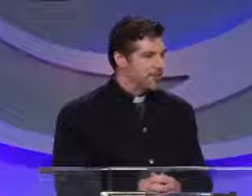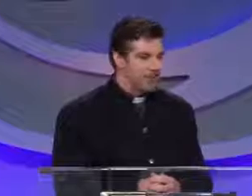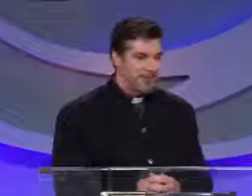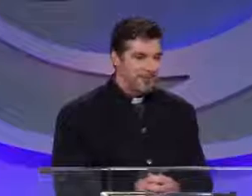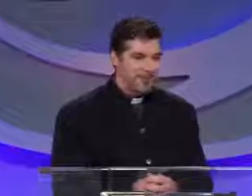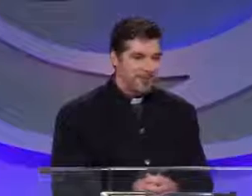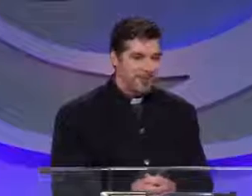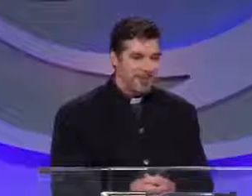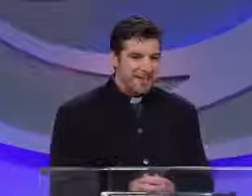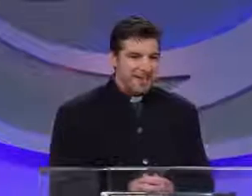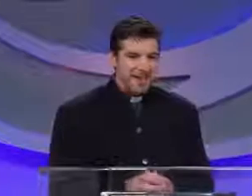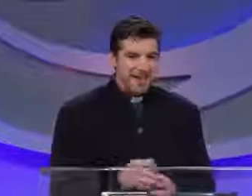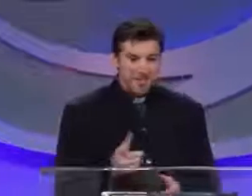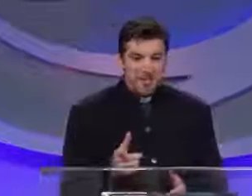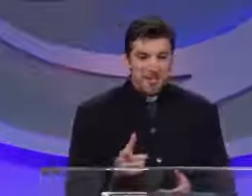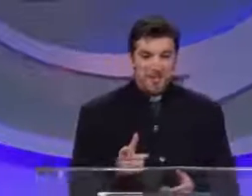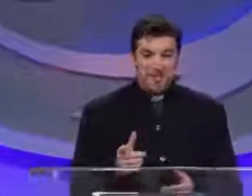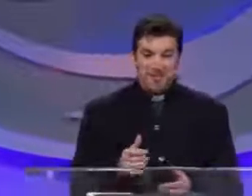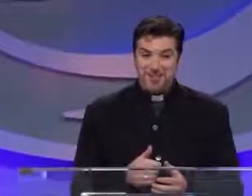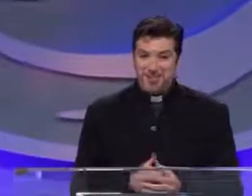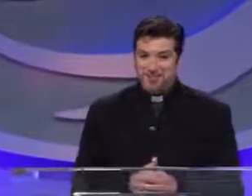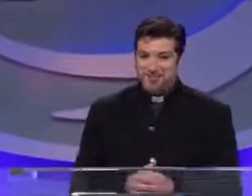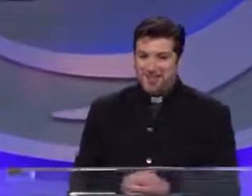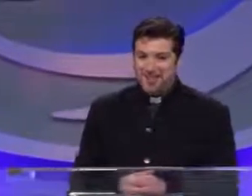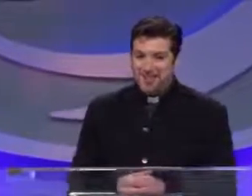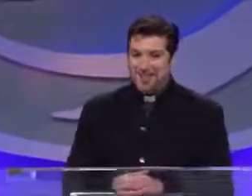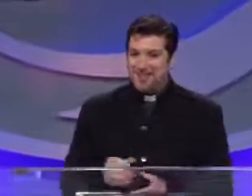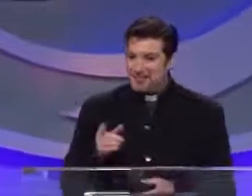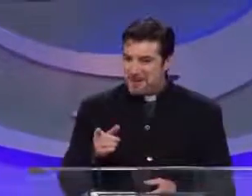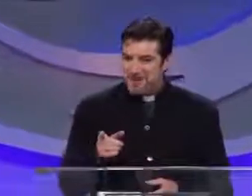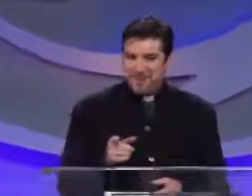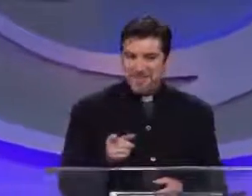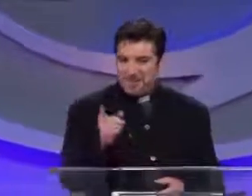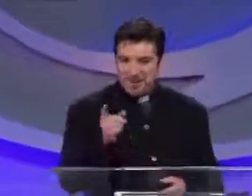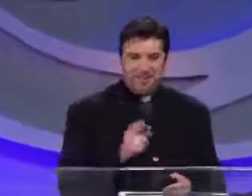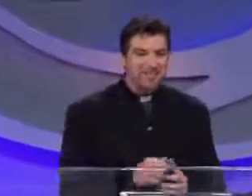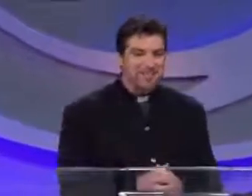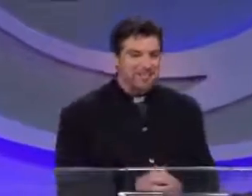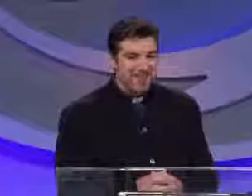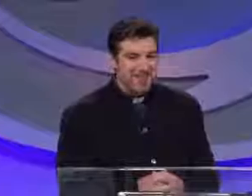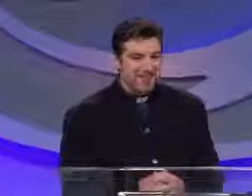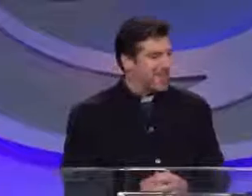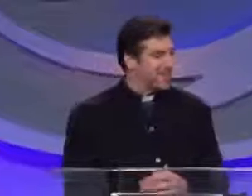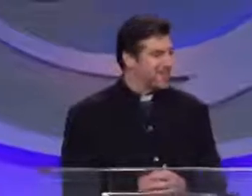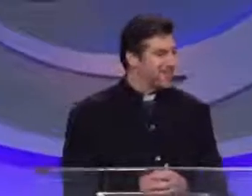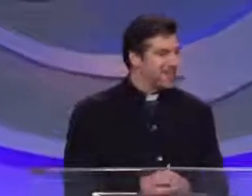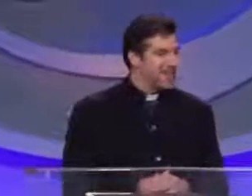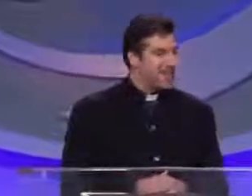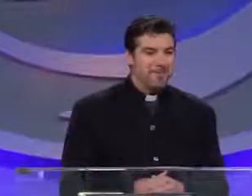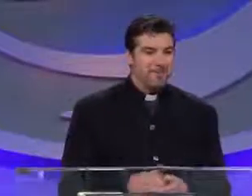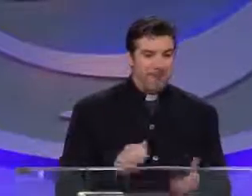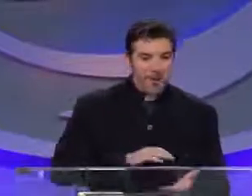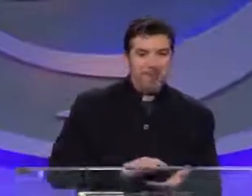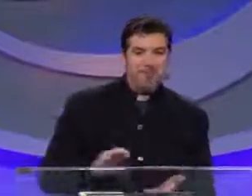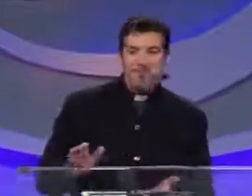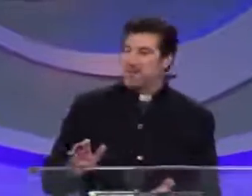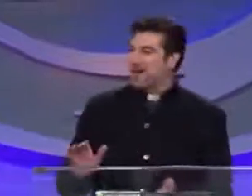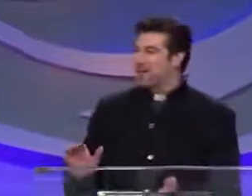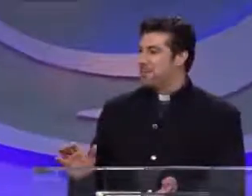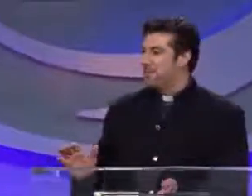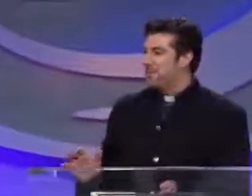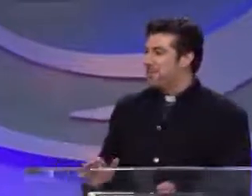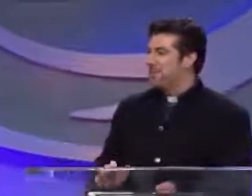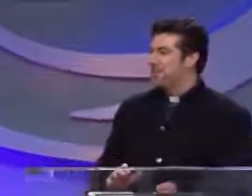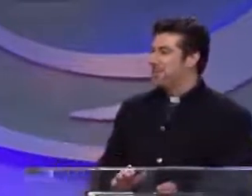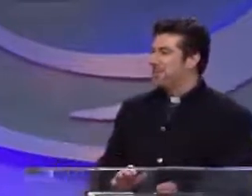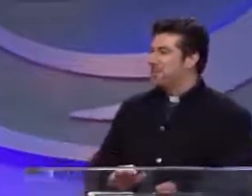about Jesus Christ. And that was 21 years ago. And I remember, I've never told you this, Brother Kenneth, that before we used to go